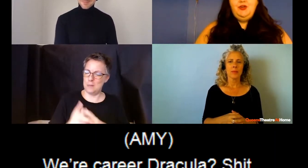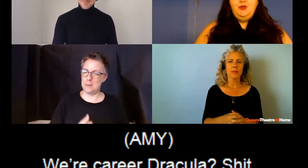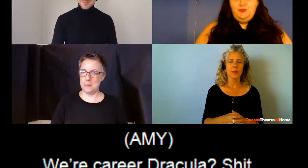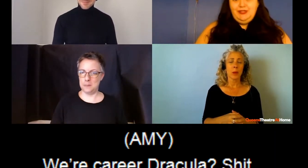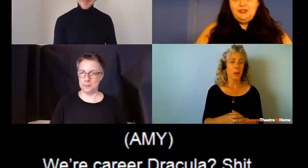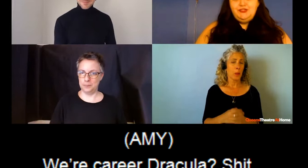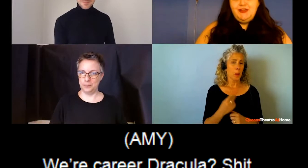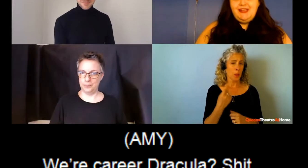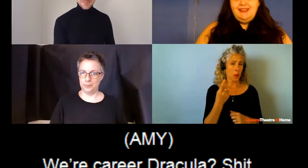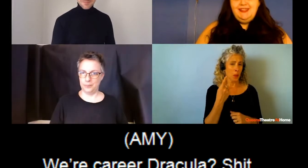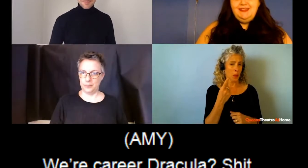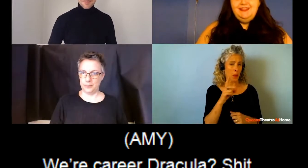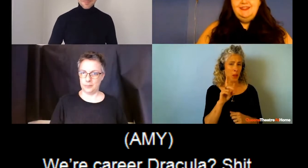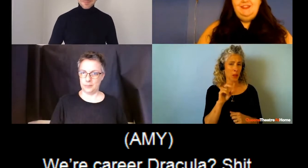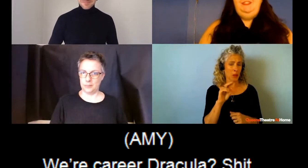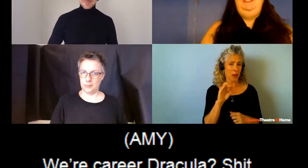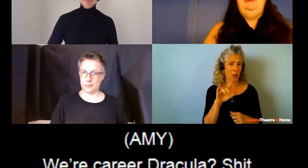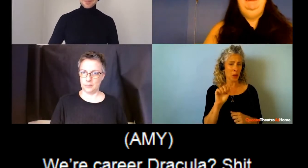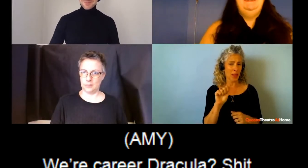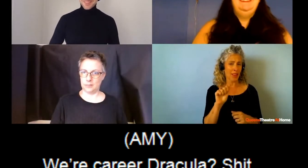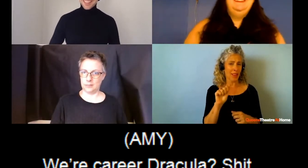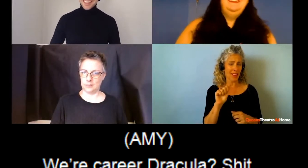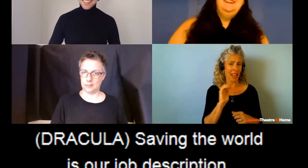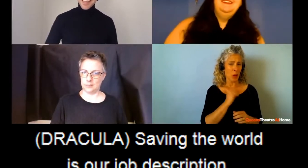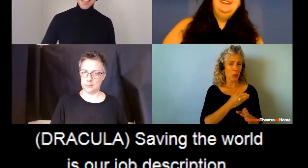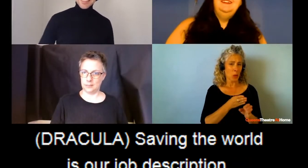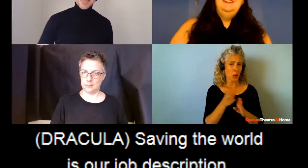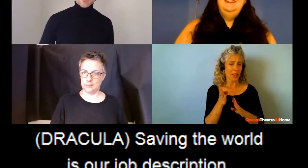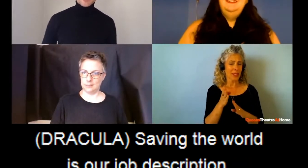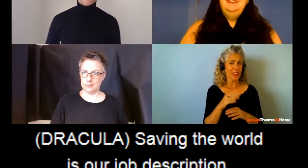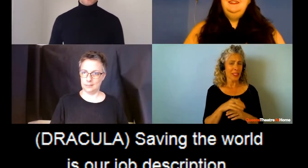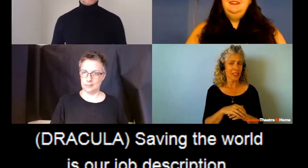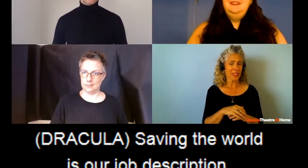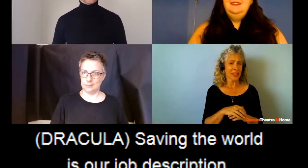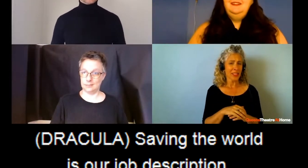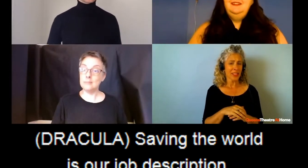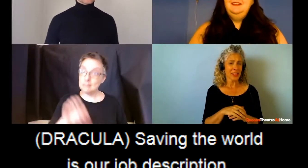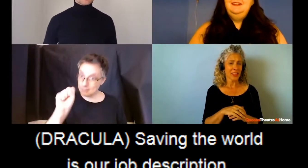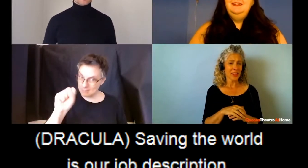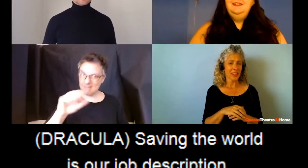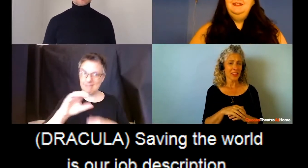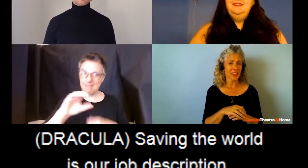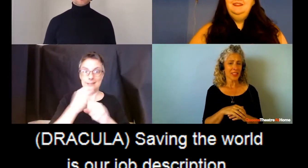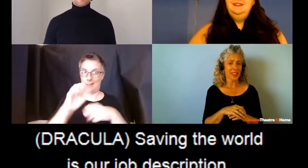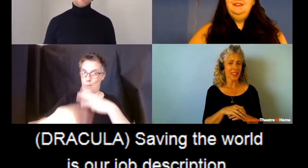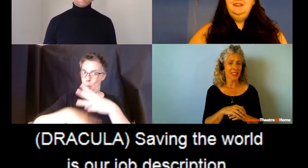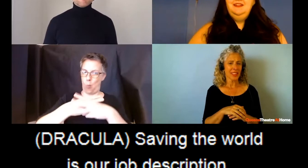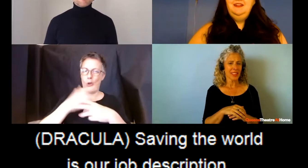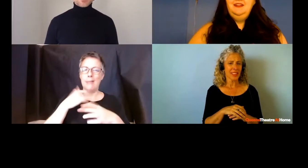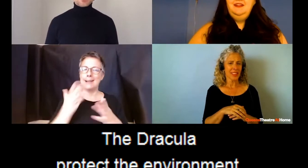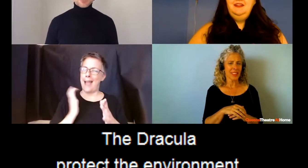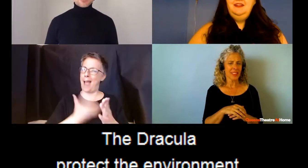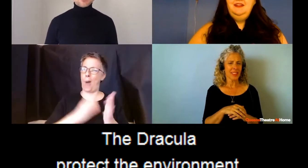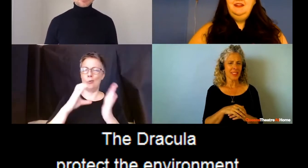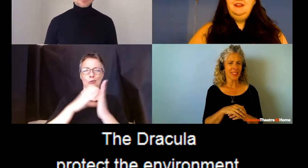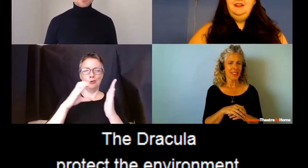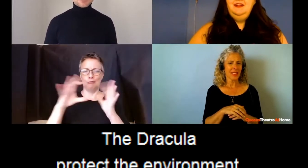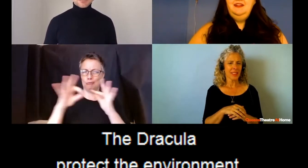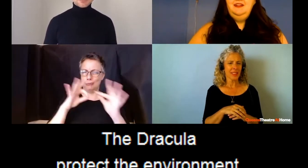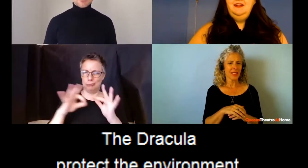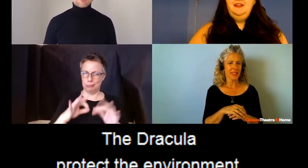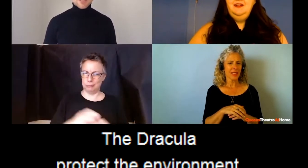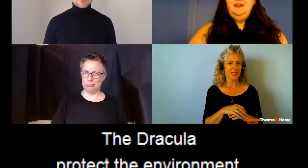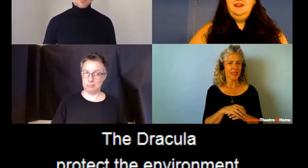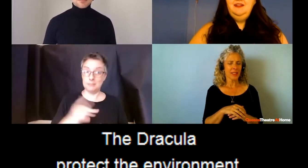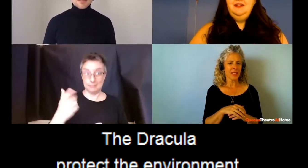We're career Dracula? Shit. Saving the world is in our job description. The Dracula